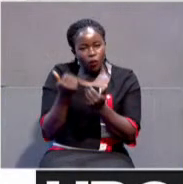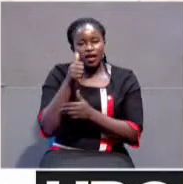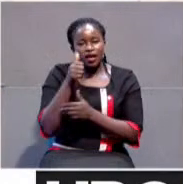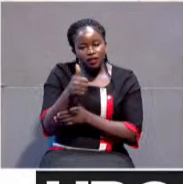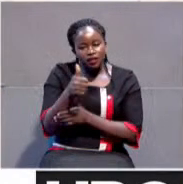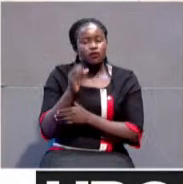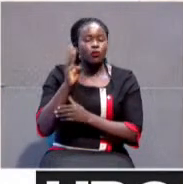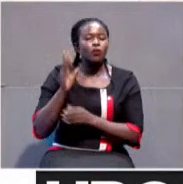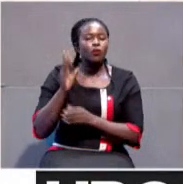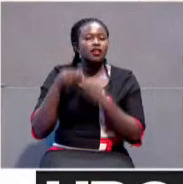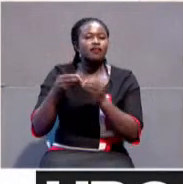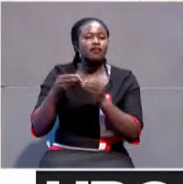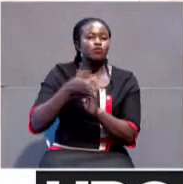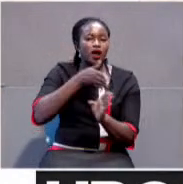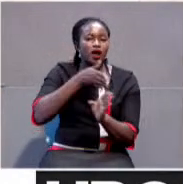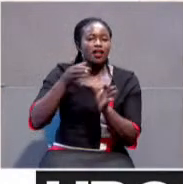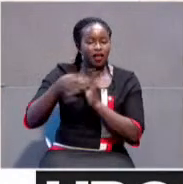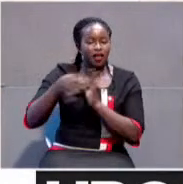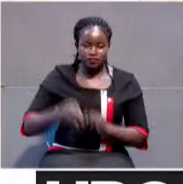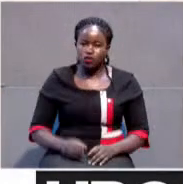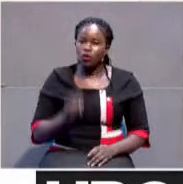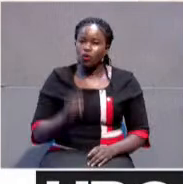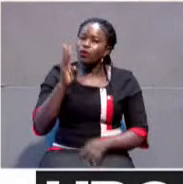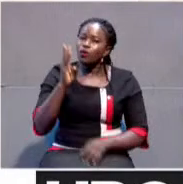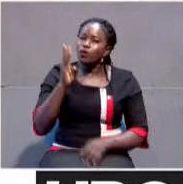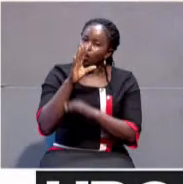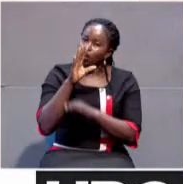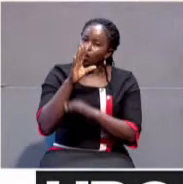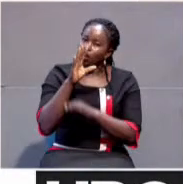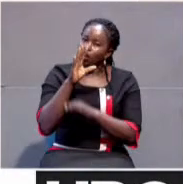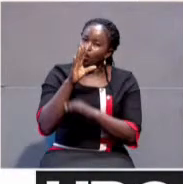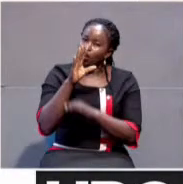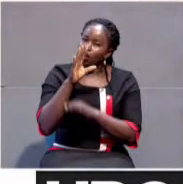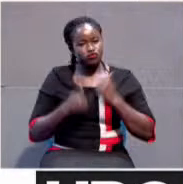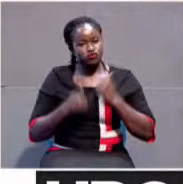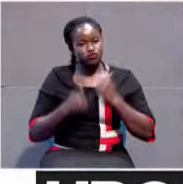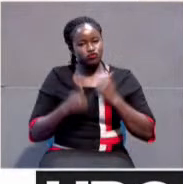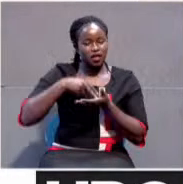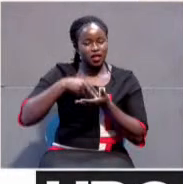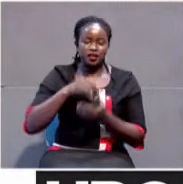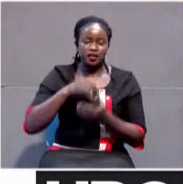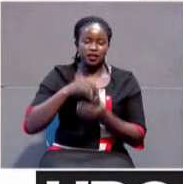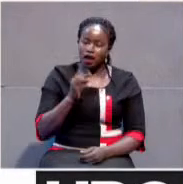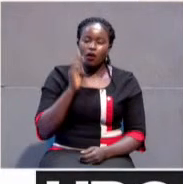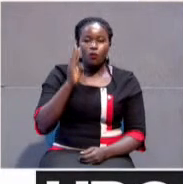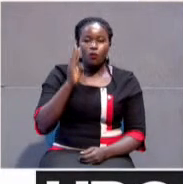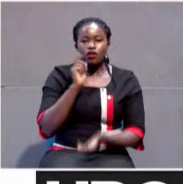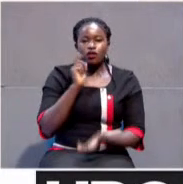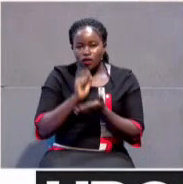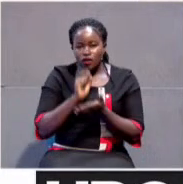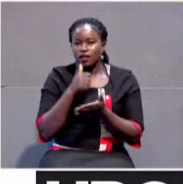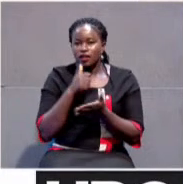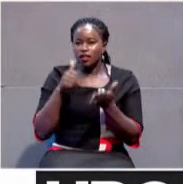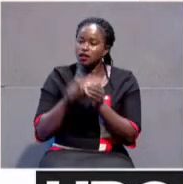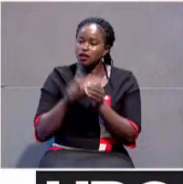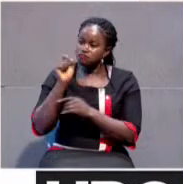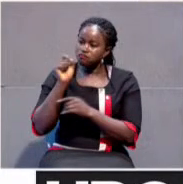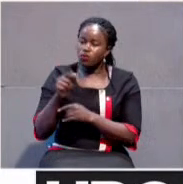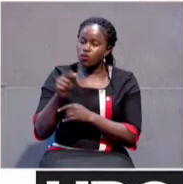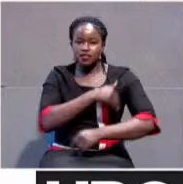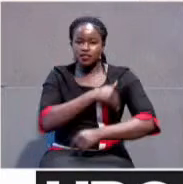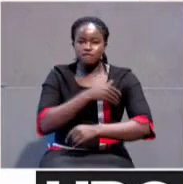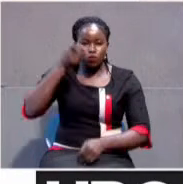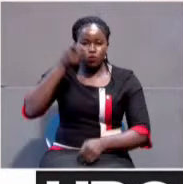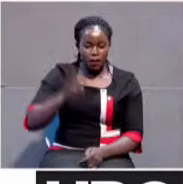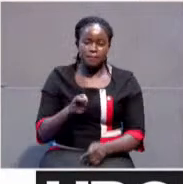We are going to call for expression of interest for speakership. We are going to write to the chief whip, we are going to